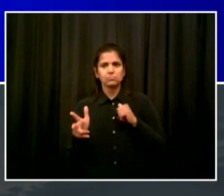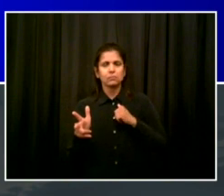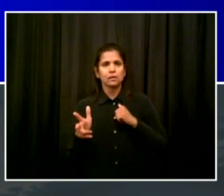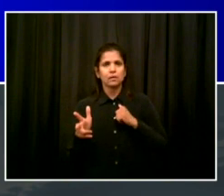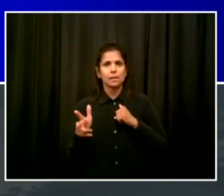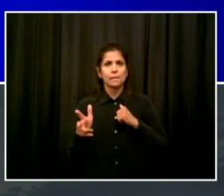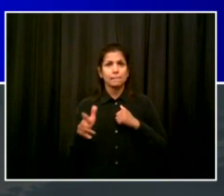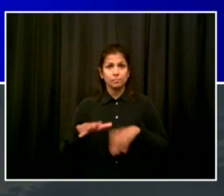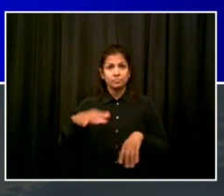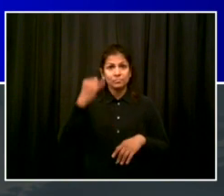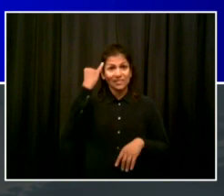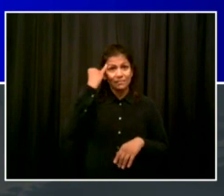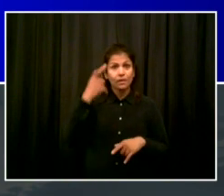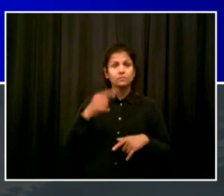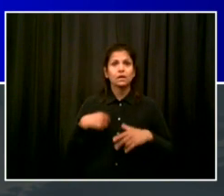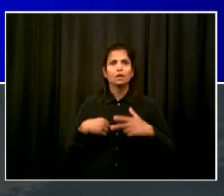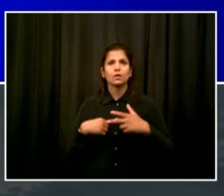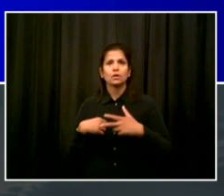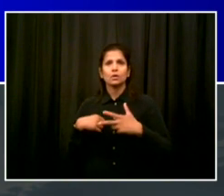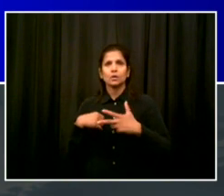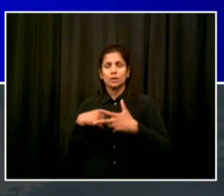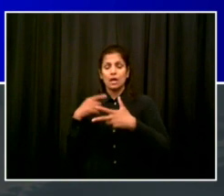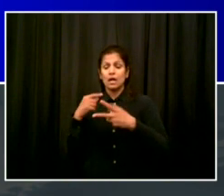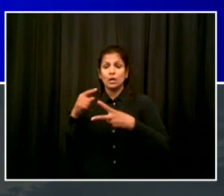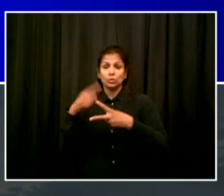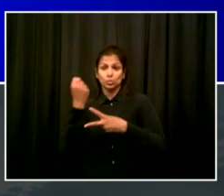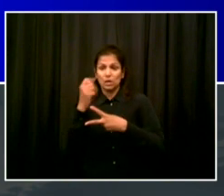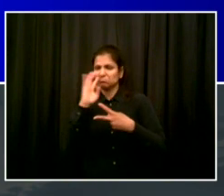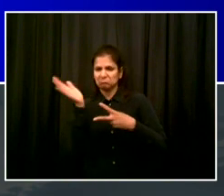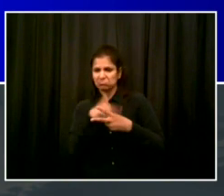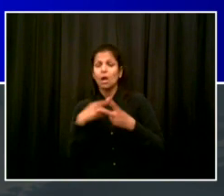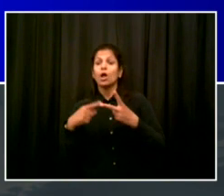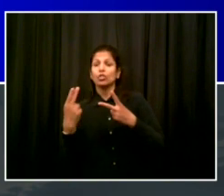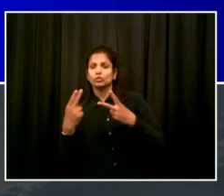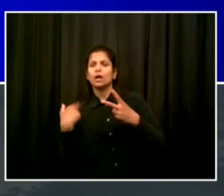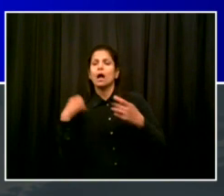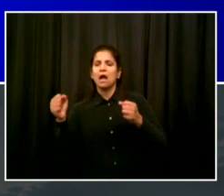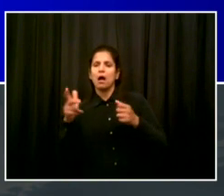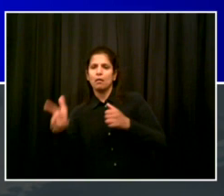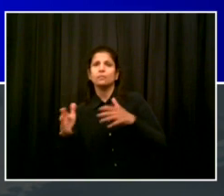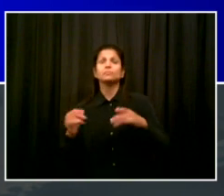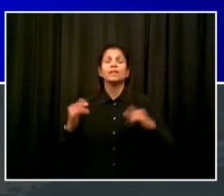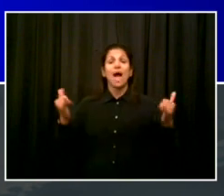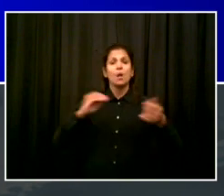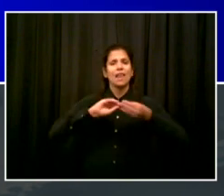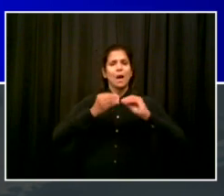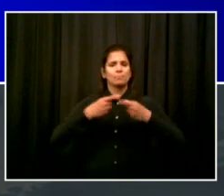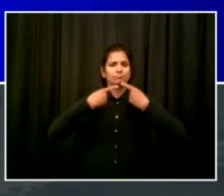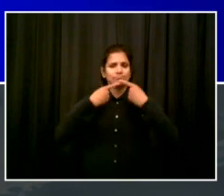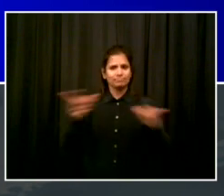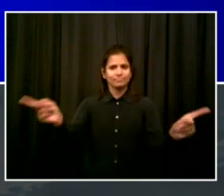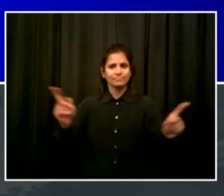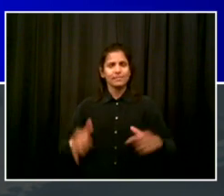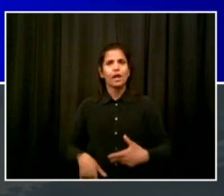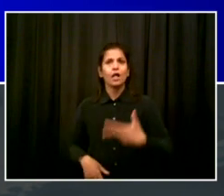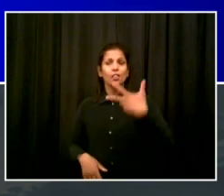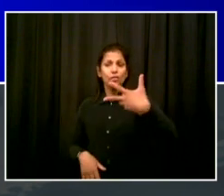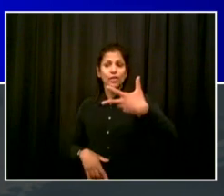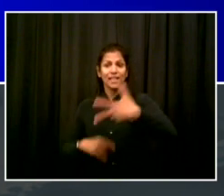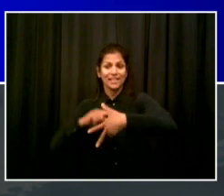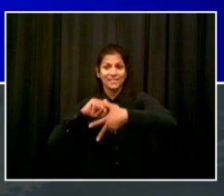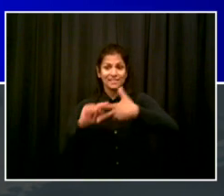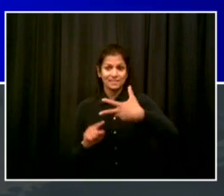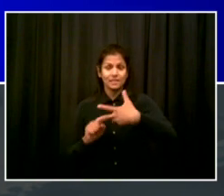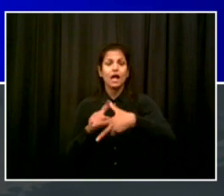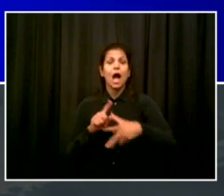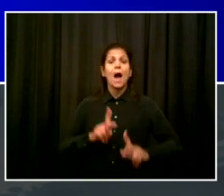First, number one, daily number of people admitted to hospitals for suspected COVID-19, threshold of 200. Today's report, 75 patients. Number two, daily